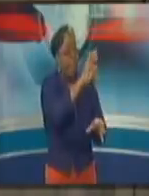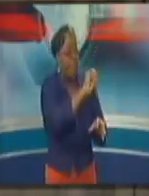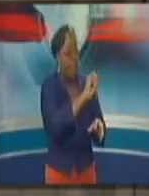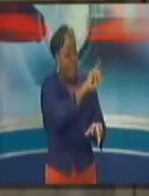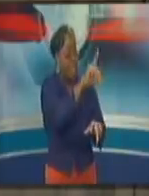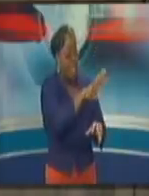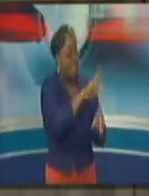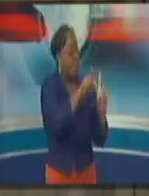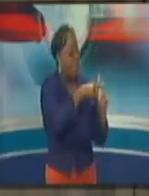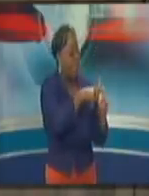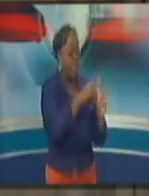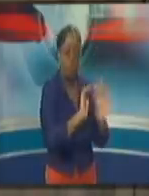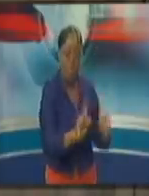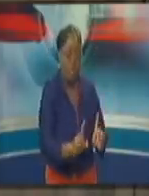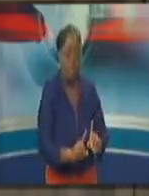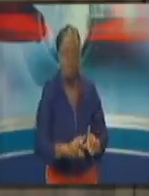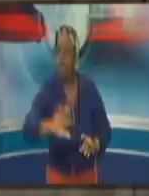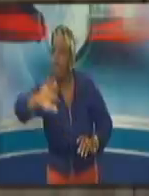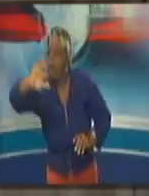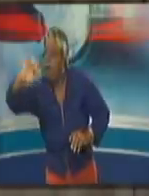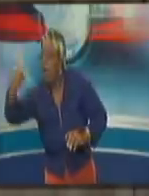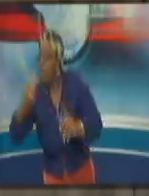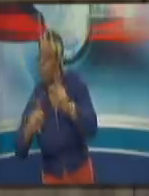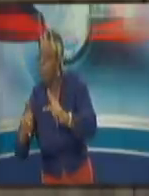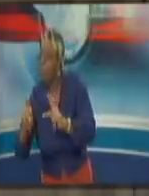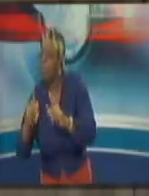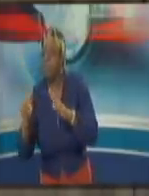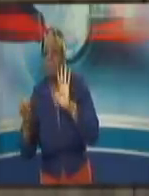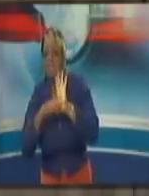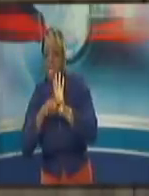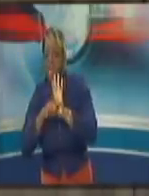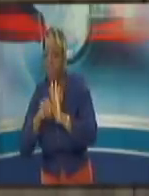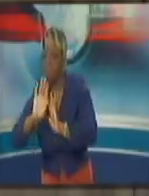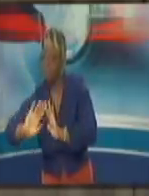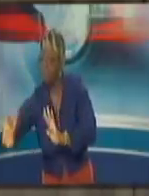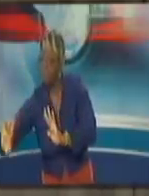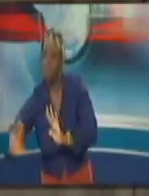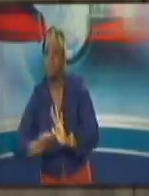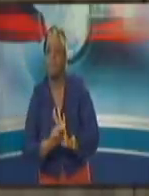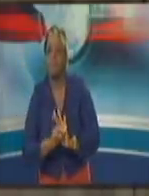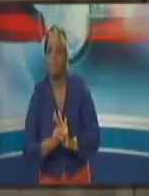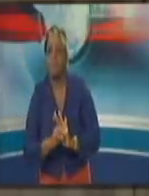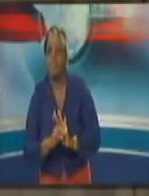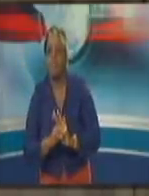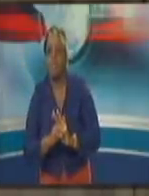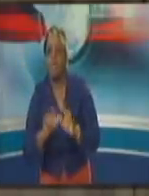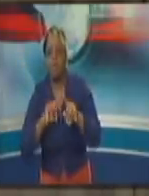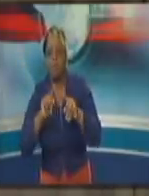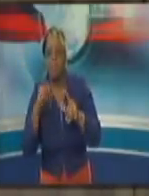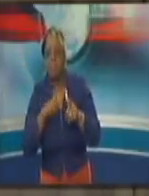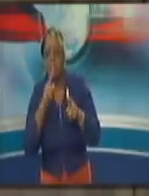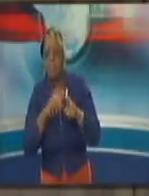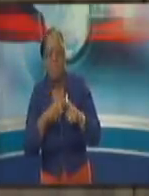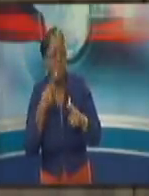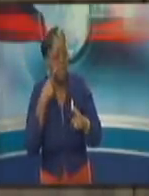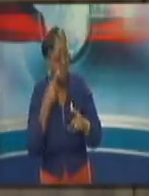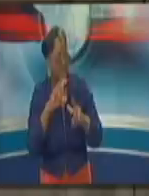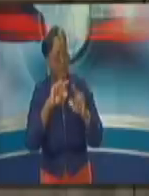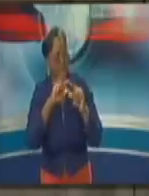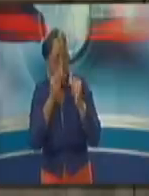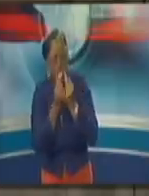and the remaining were negative. In that cohort, we found that a number of them, after a few days, some from a few